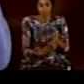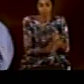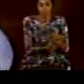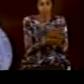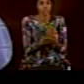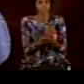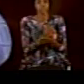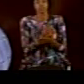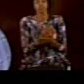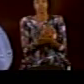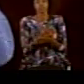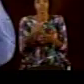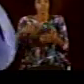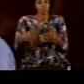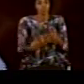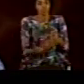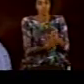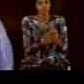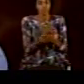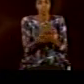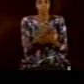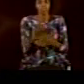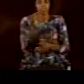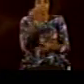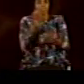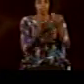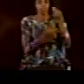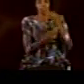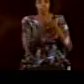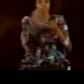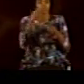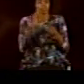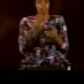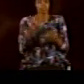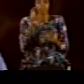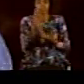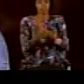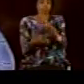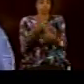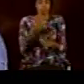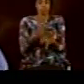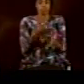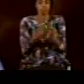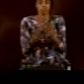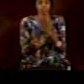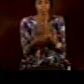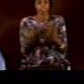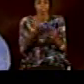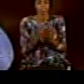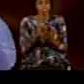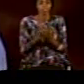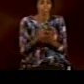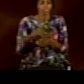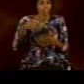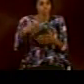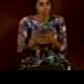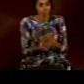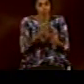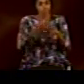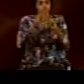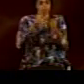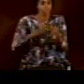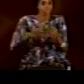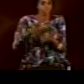the next location will be announced very soon. And then we are going to continue like we started